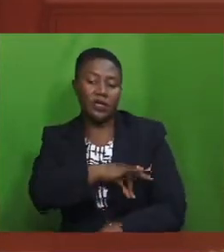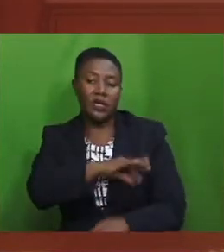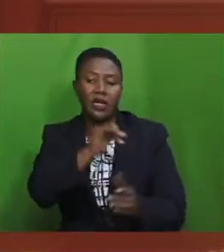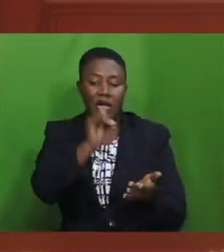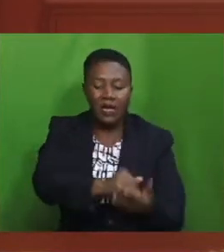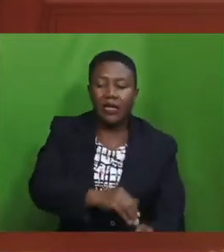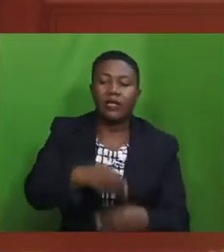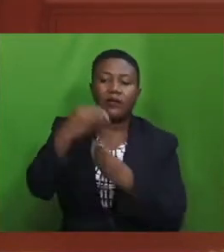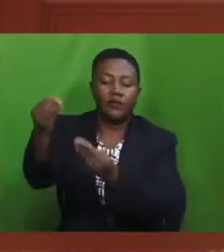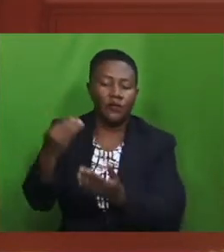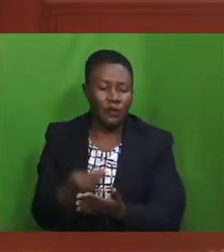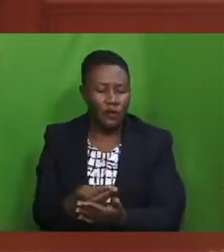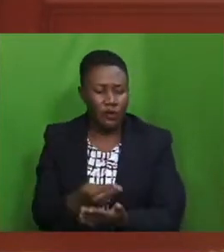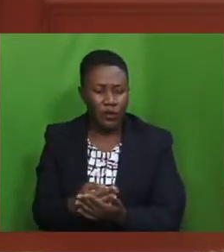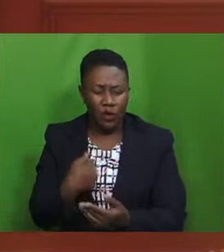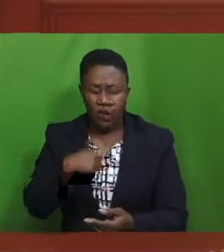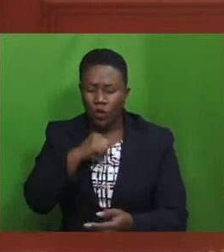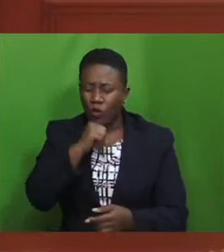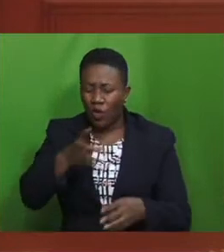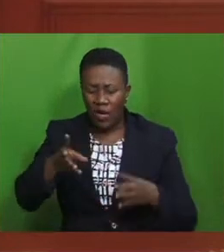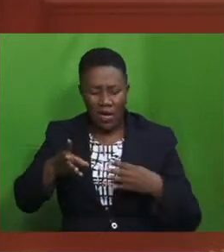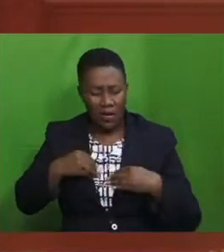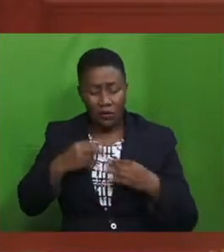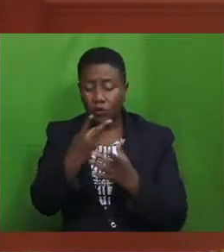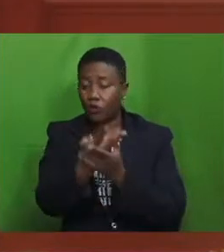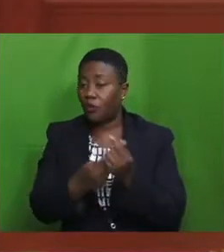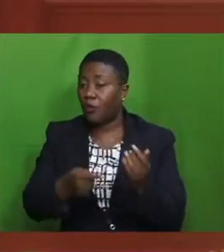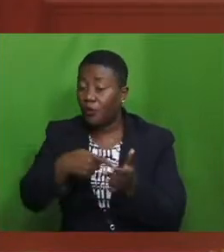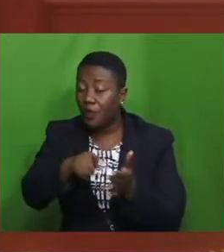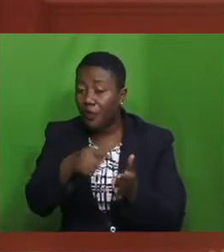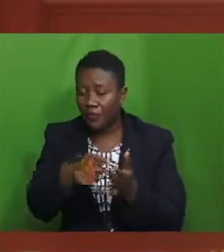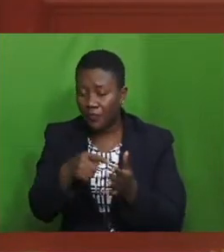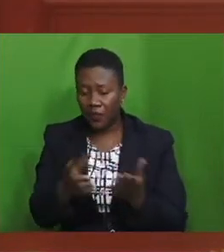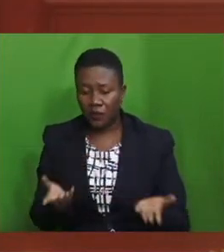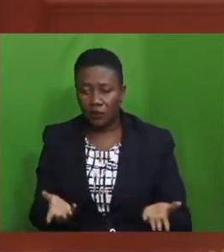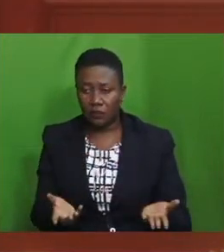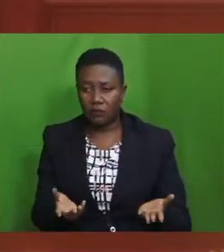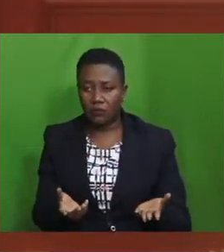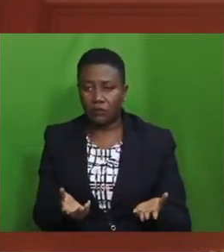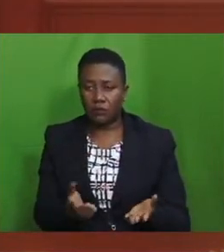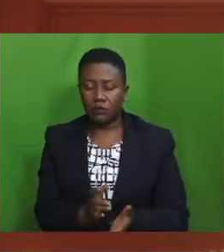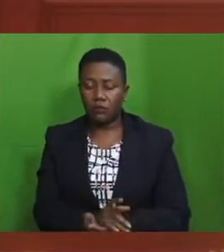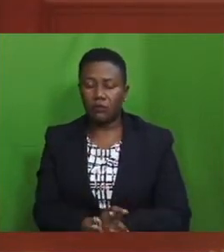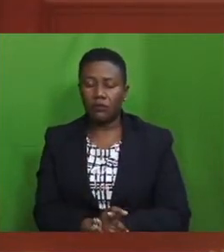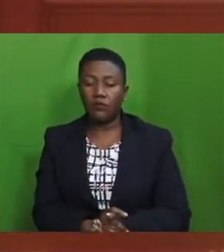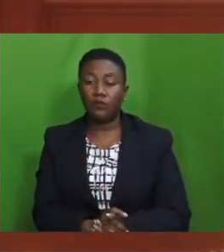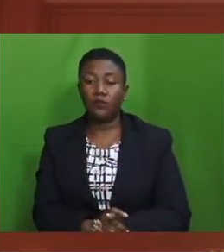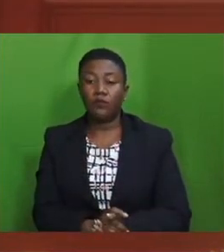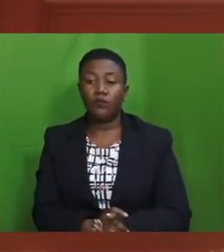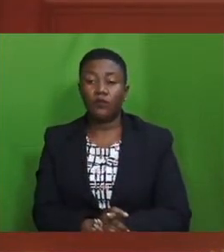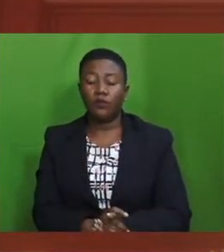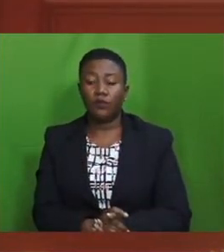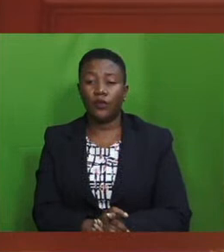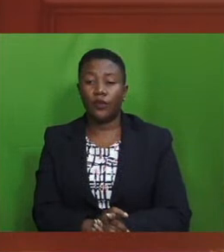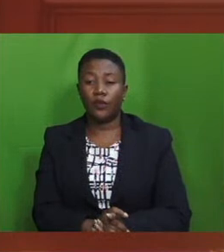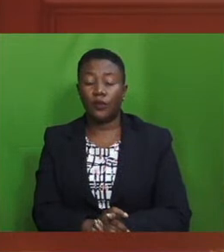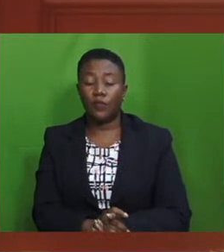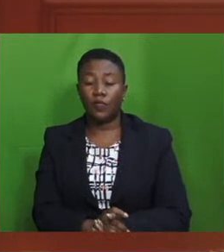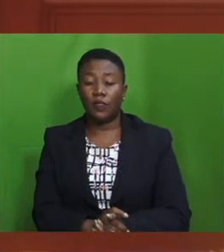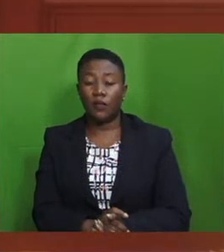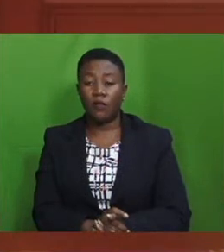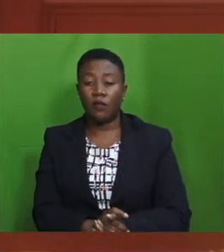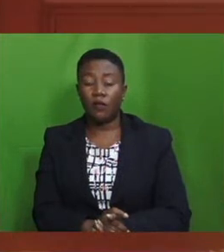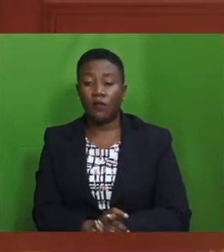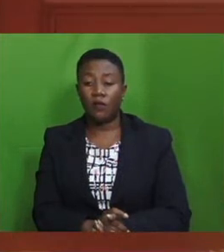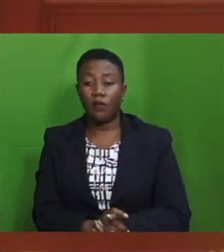find that double payment acceptable in the country. Mr. Speaker, industrial parks and